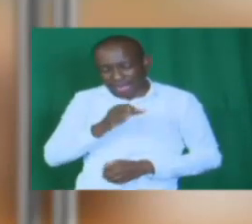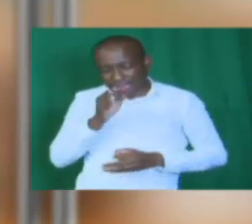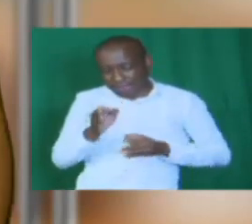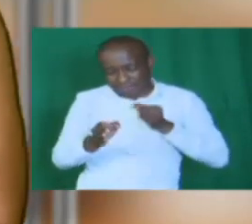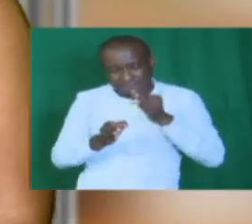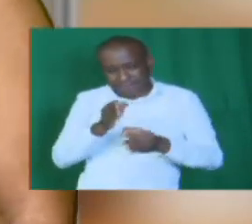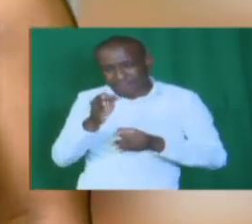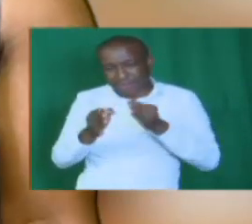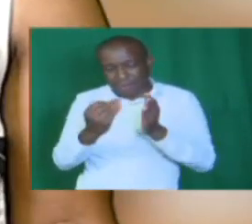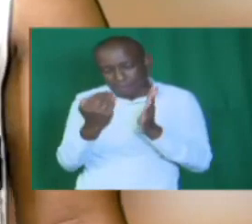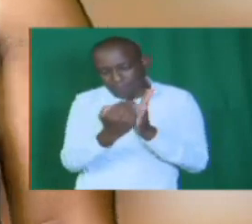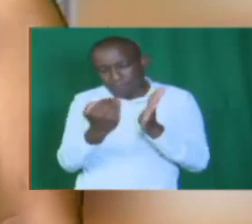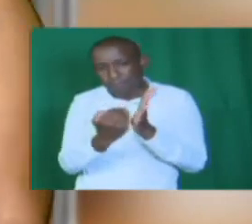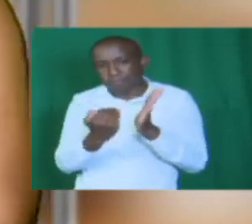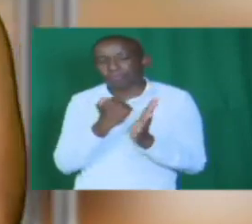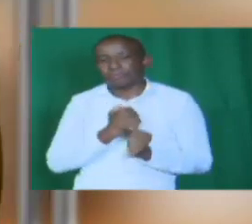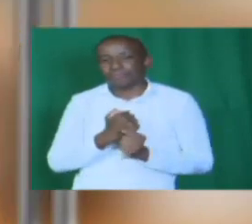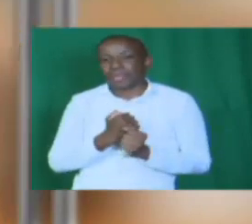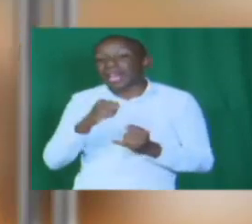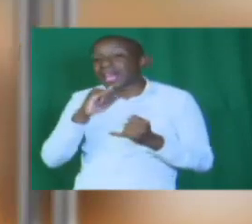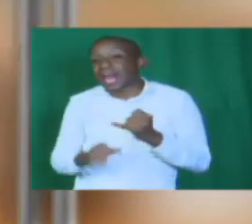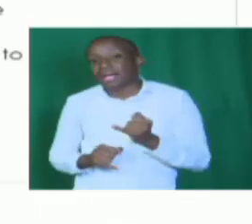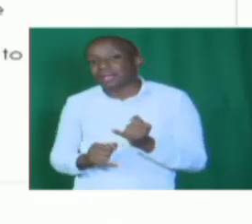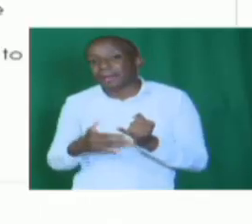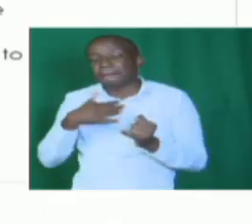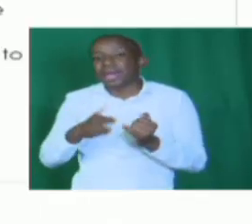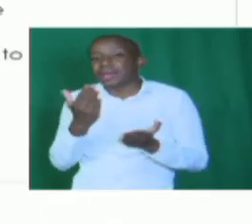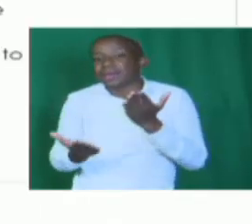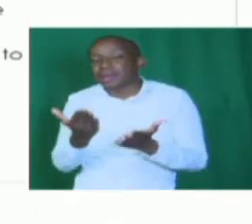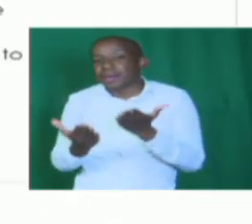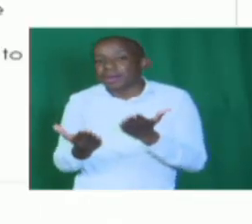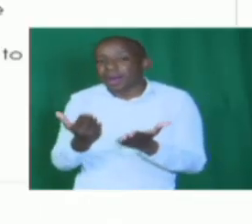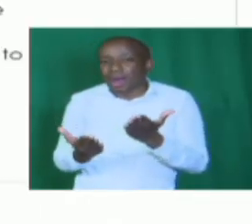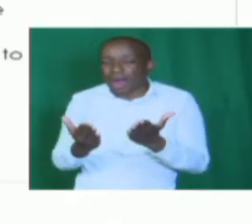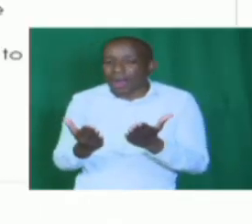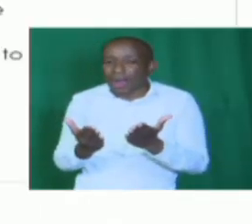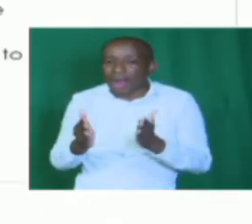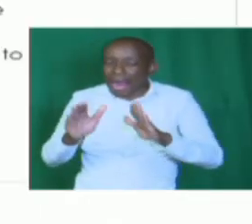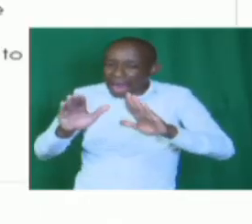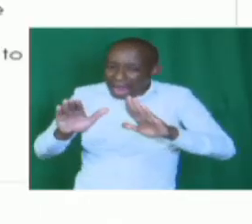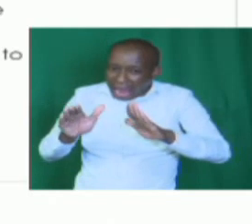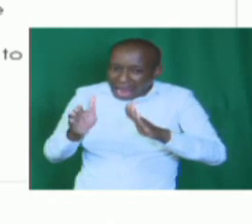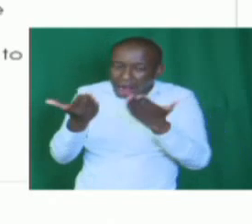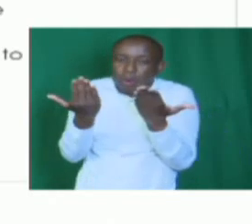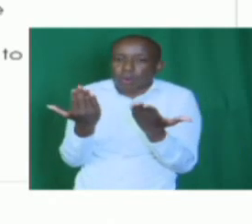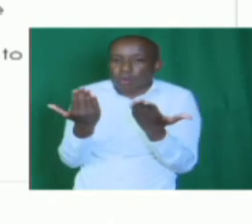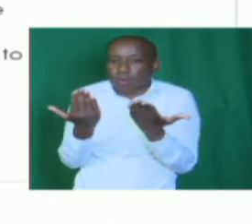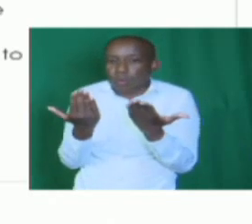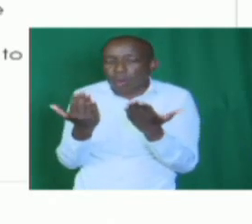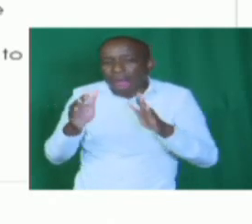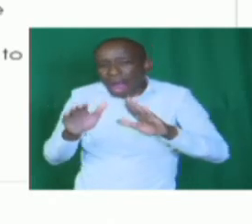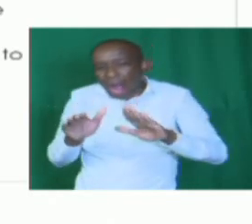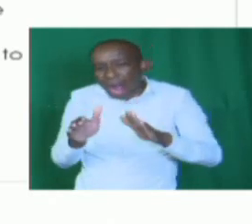you detail that. And maybe lastly, you may be asked a how question. A